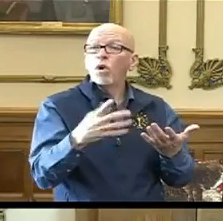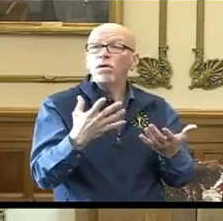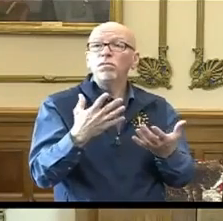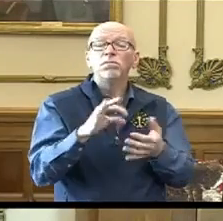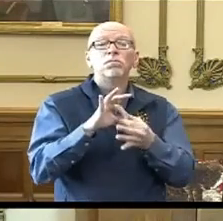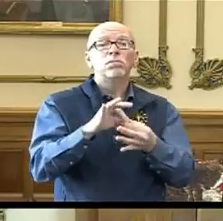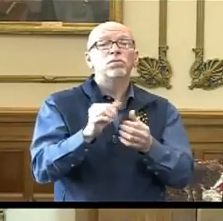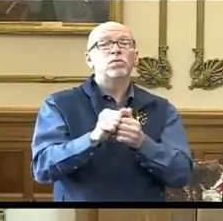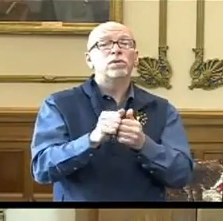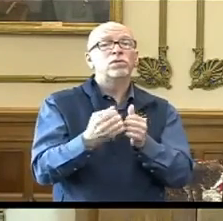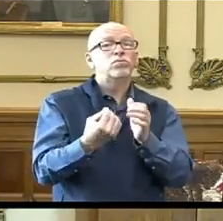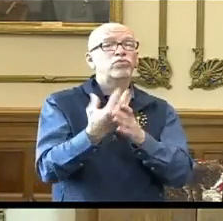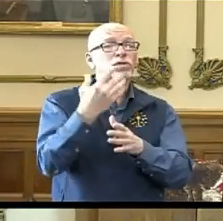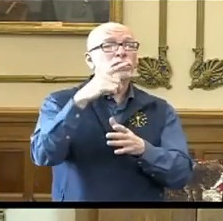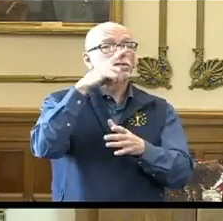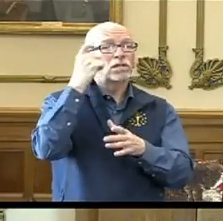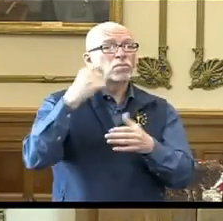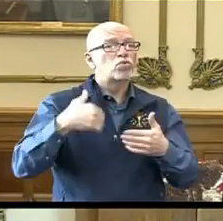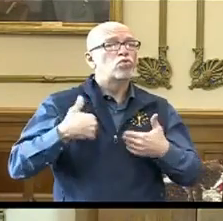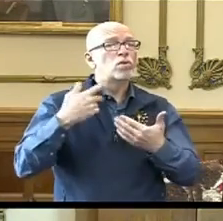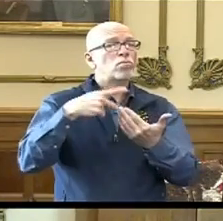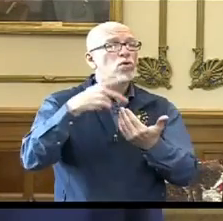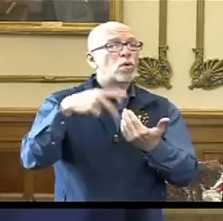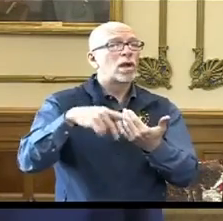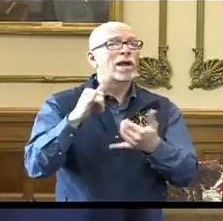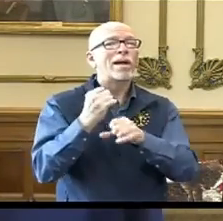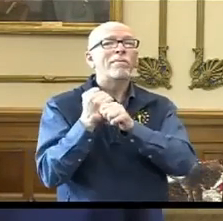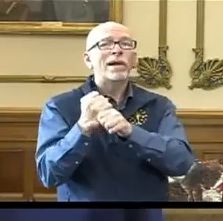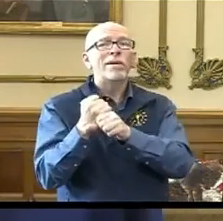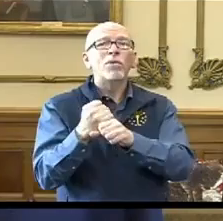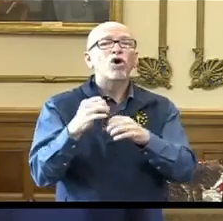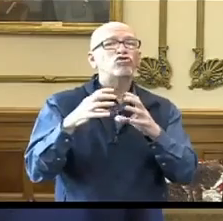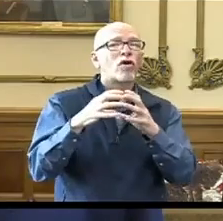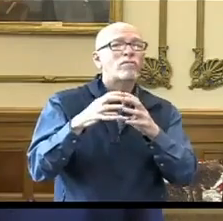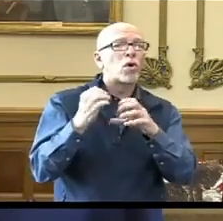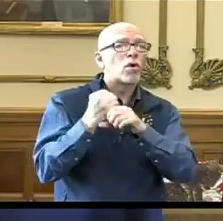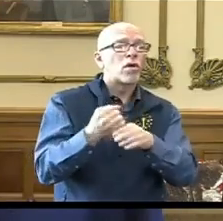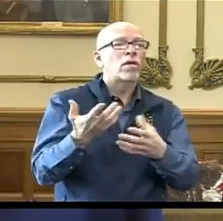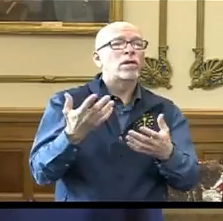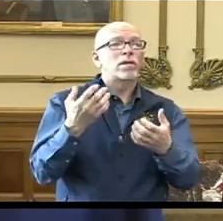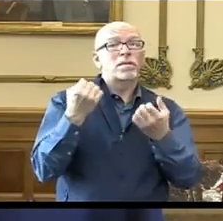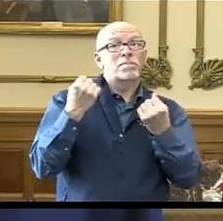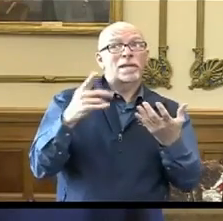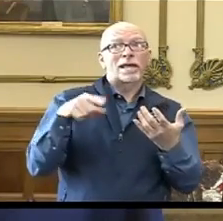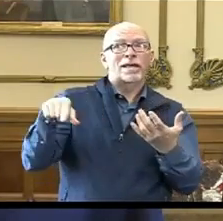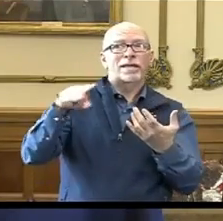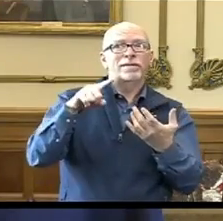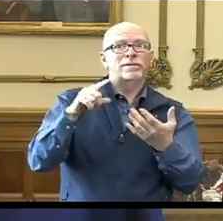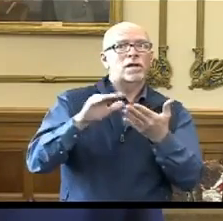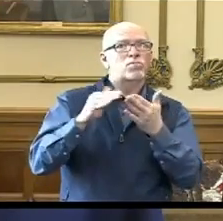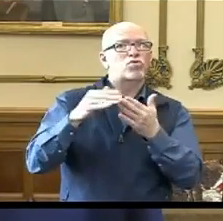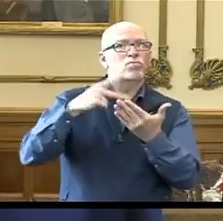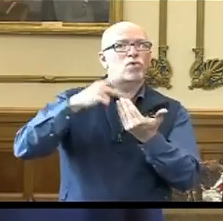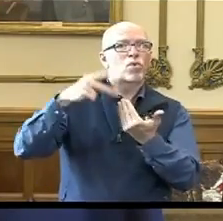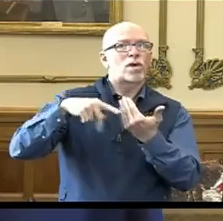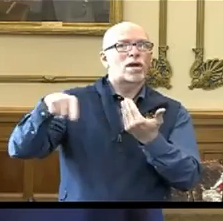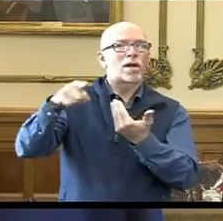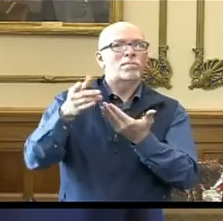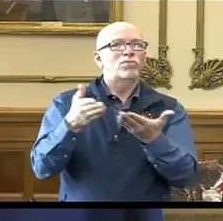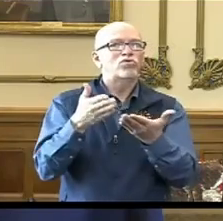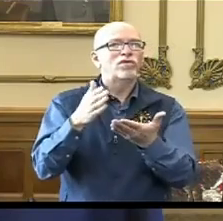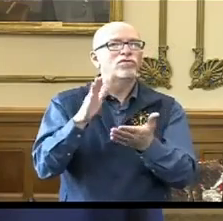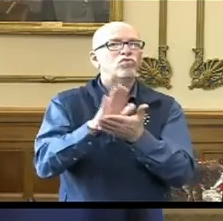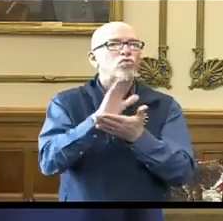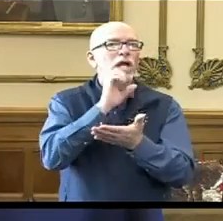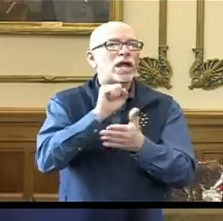concerning spring and summer youth programs such as baseball and softball, many of which that are community programs that serve